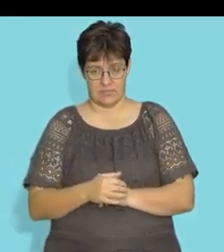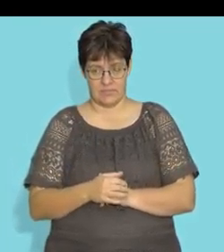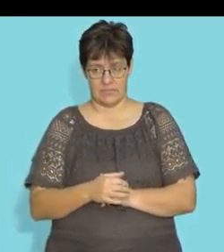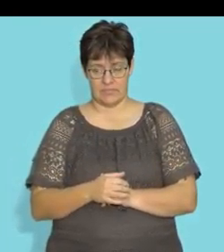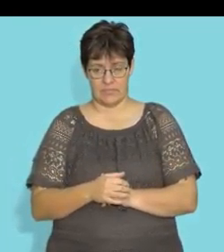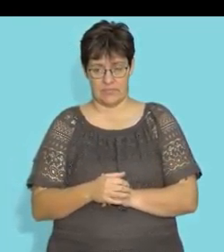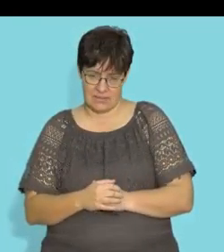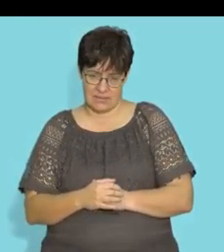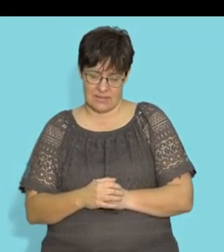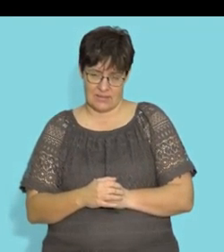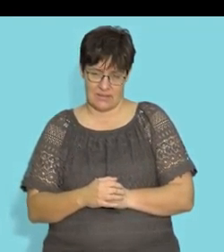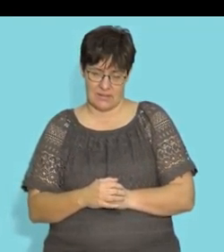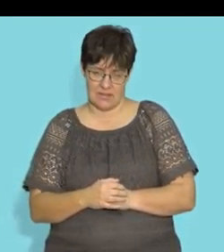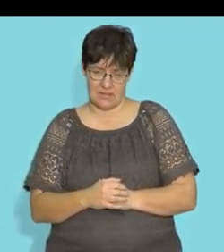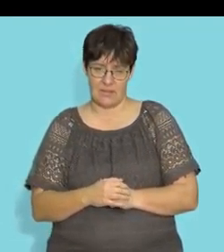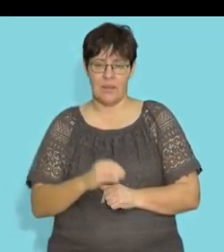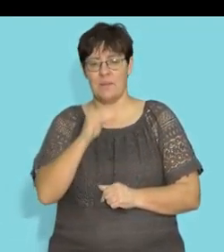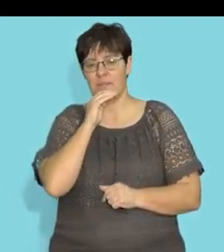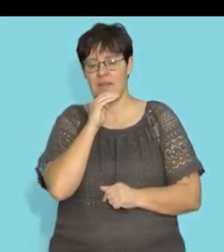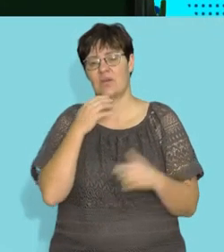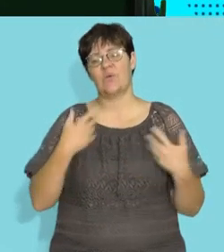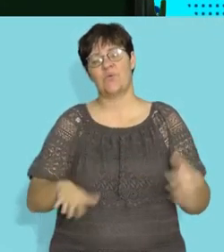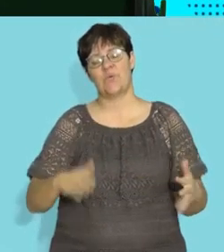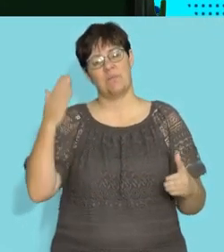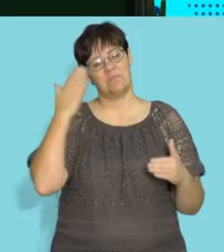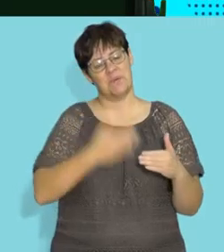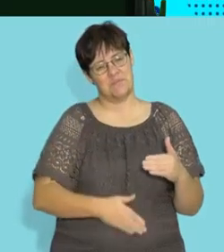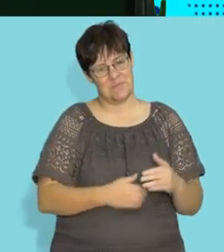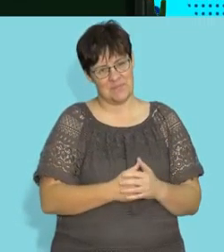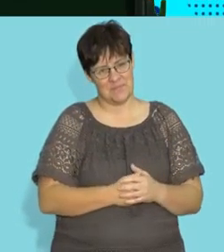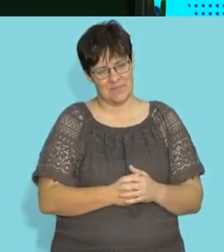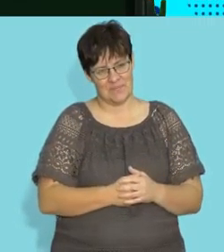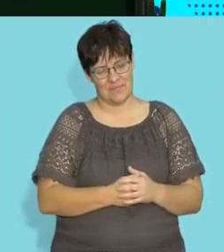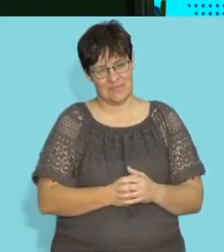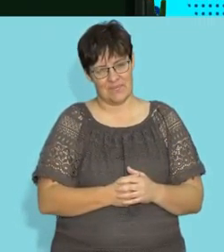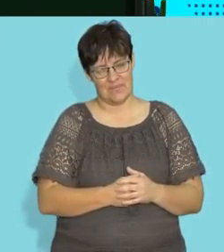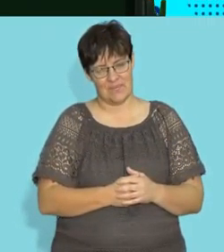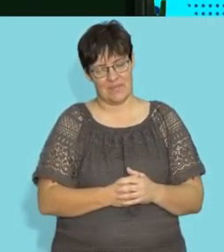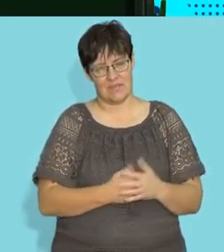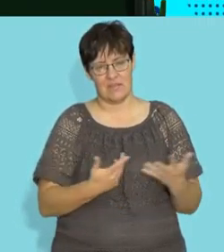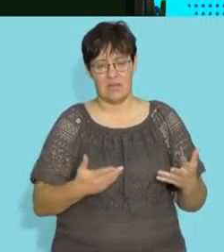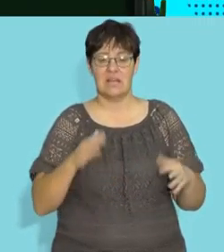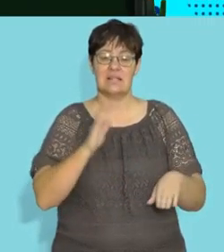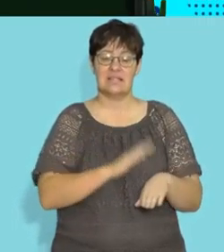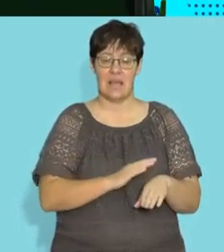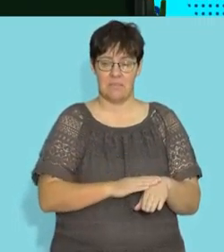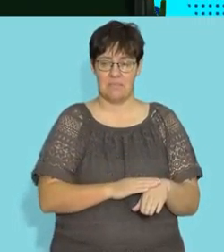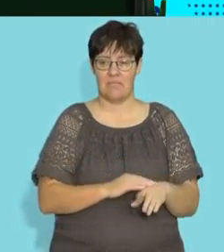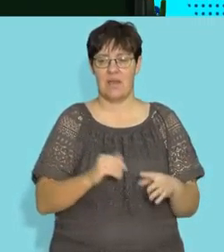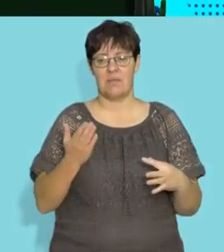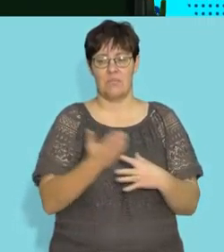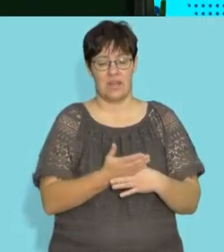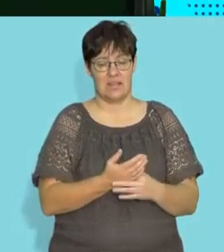will have ammonium, which is a strong conjugate acid, and we have OH minus, which is